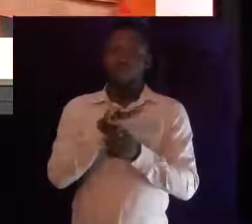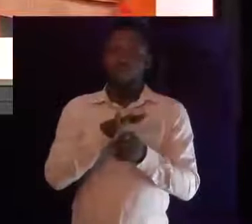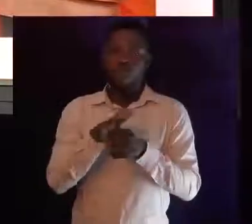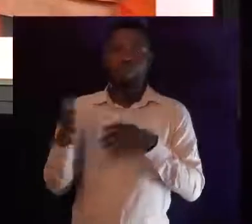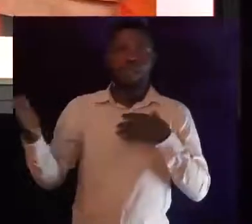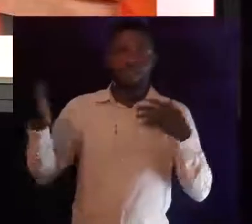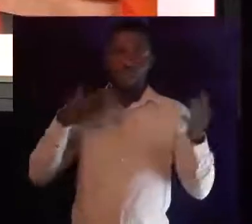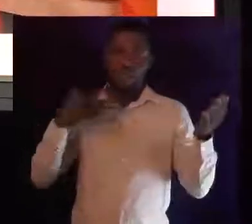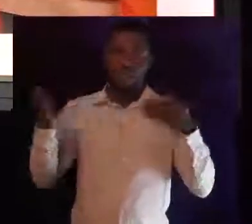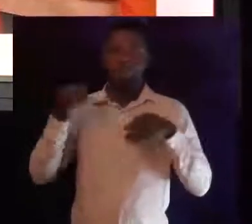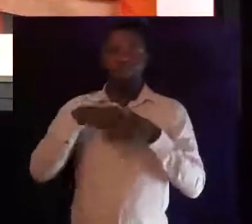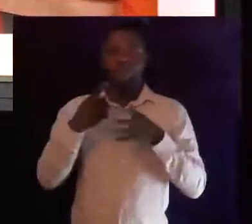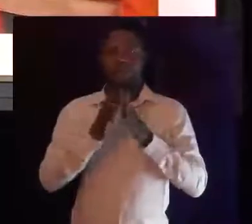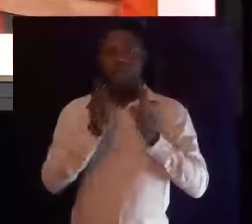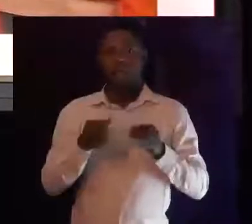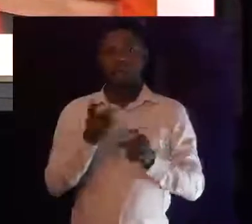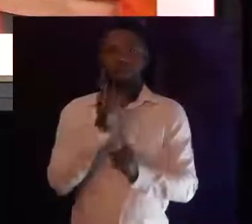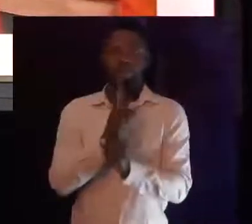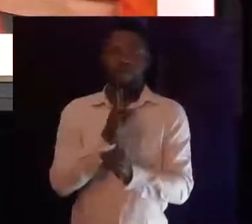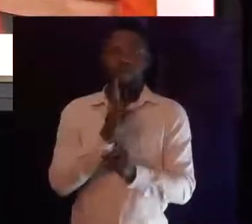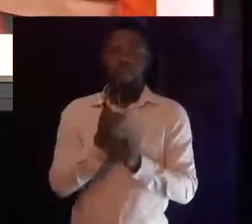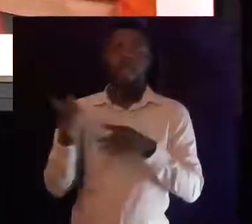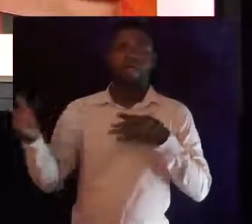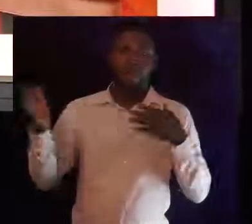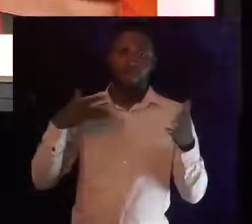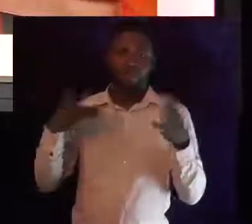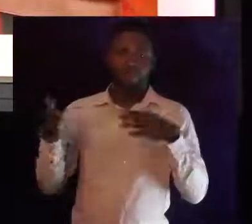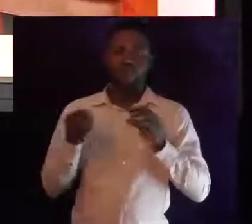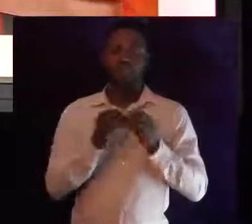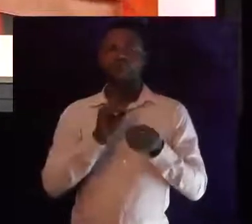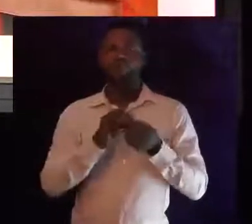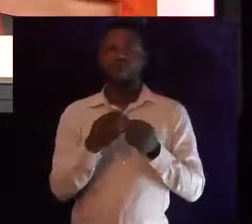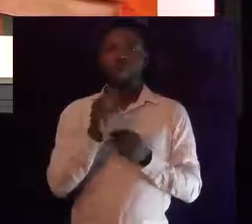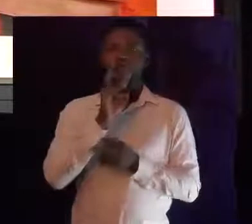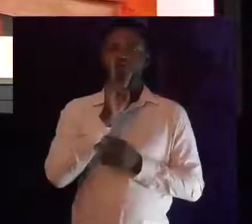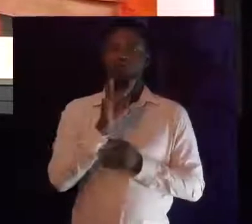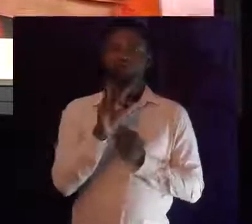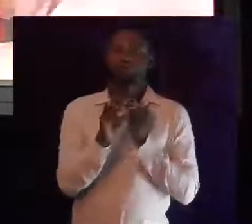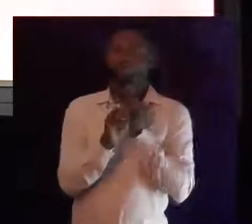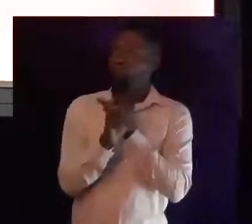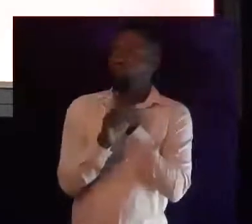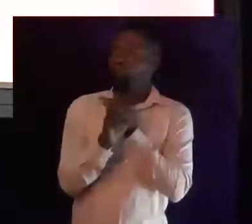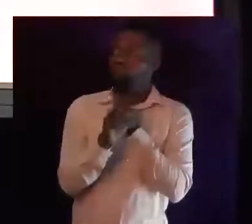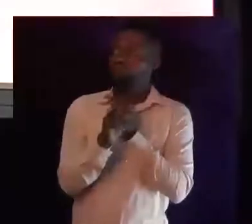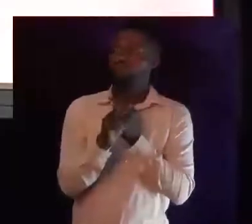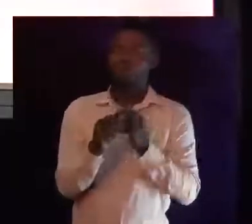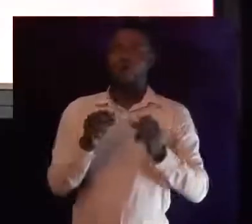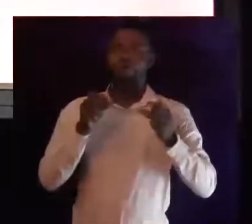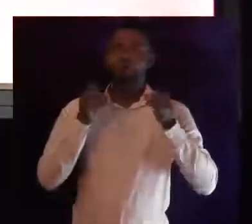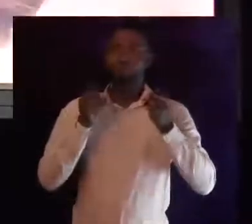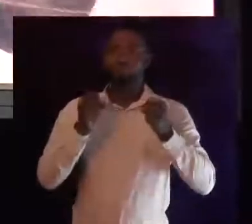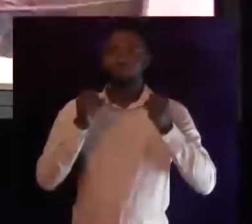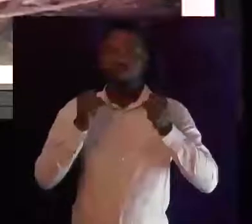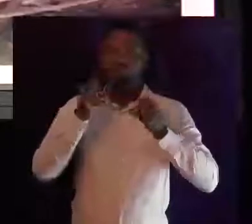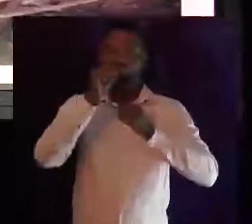enough air in such house. That's the first one, proper ventilation. Then we move on to the second feature,